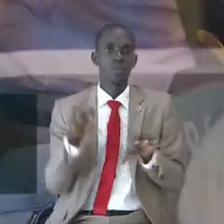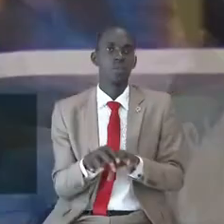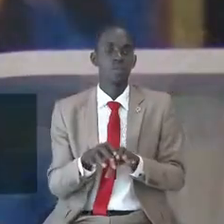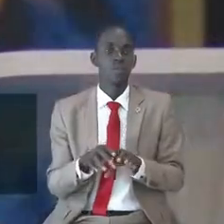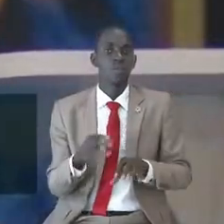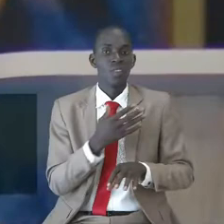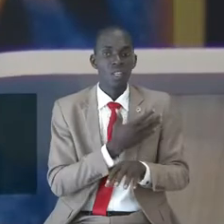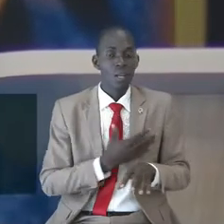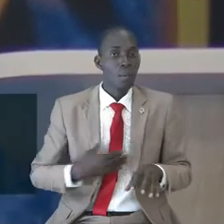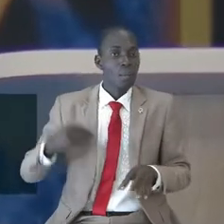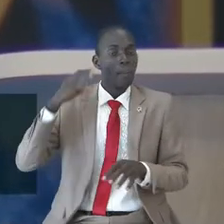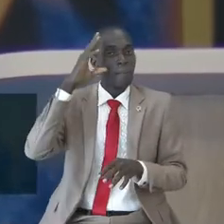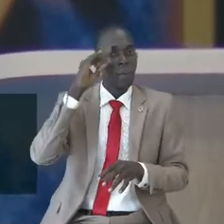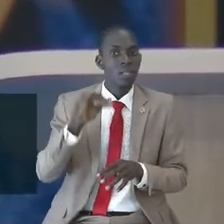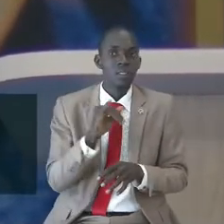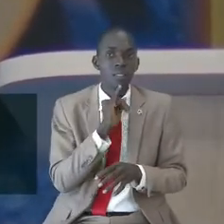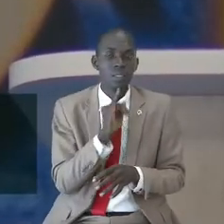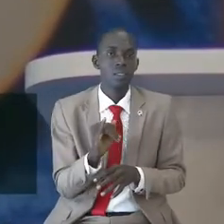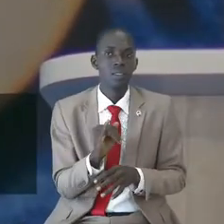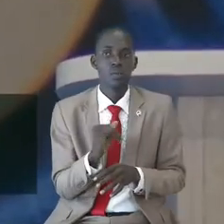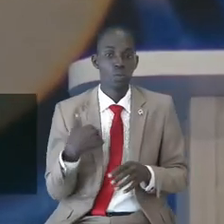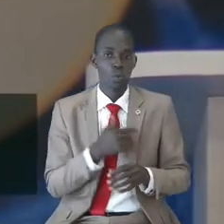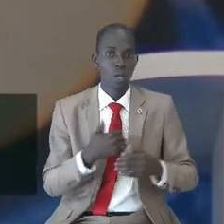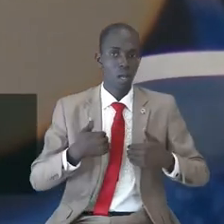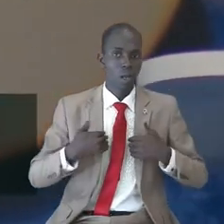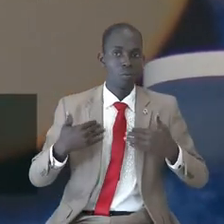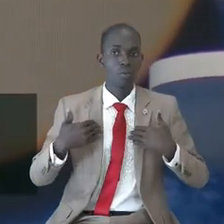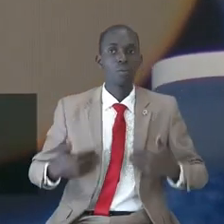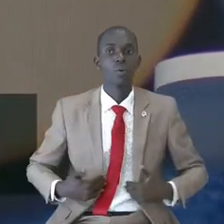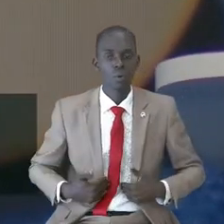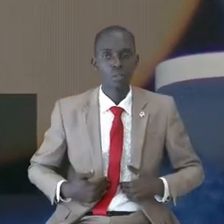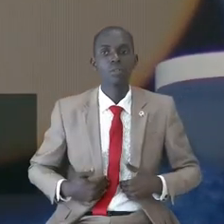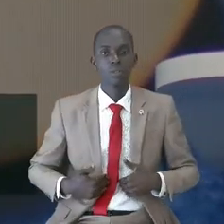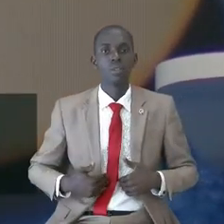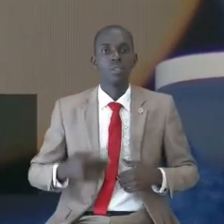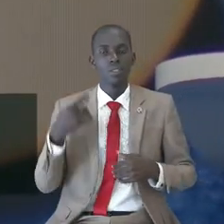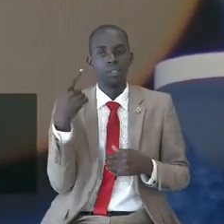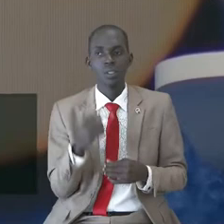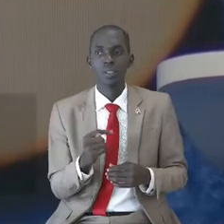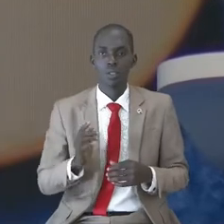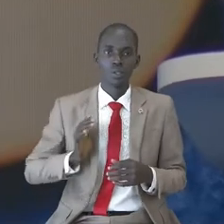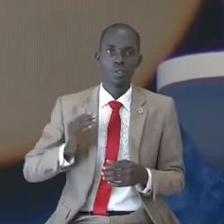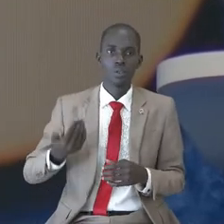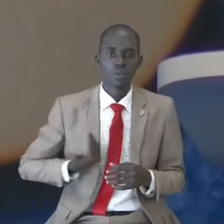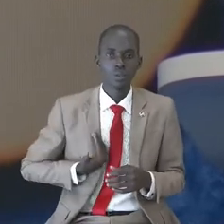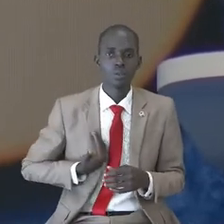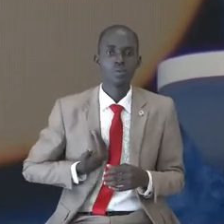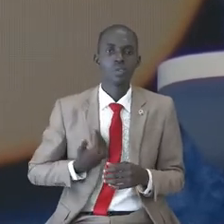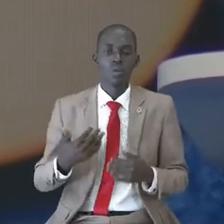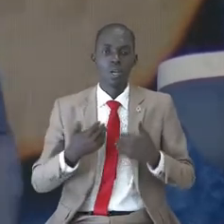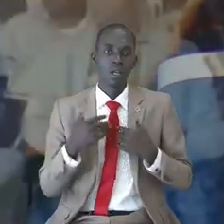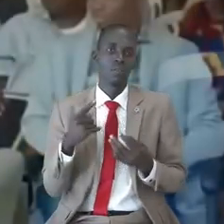composite personality. We have body, we have soul, we have